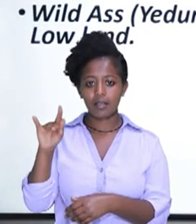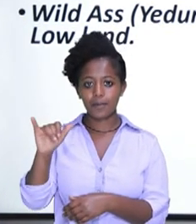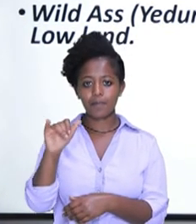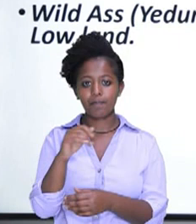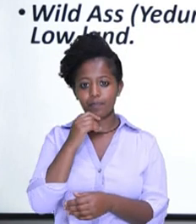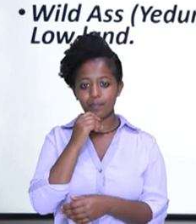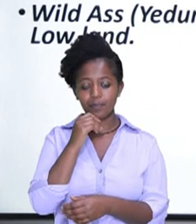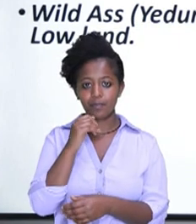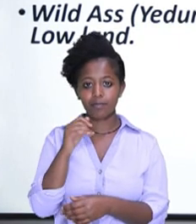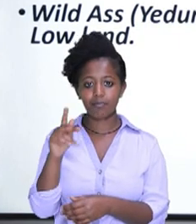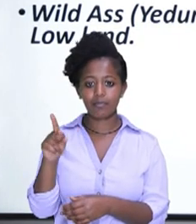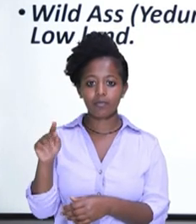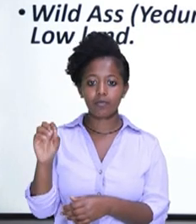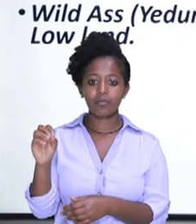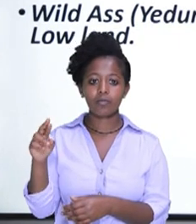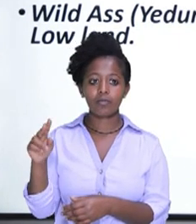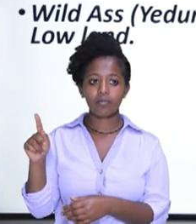Korke.